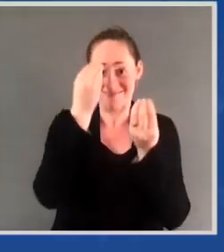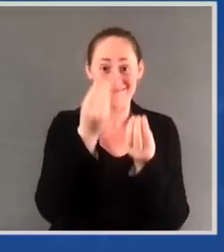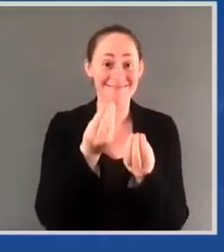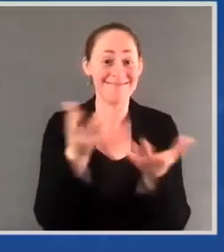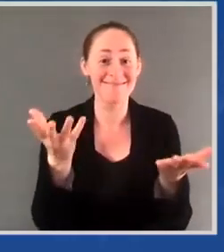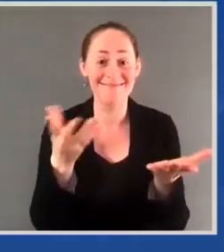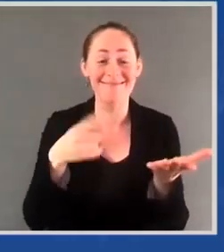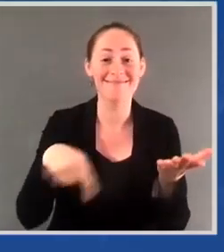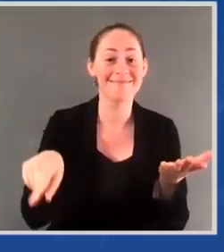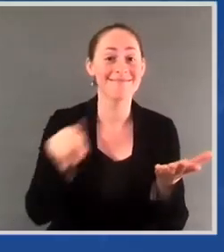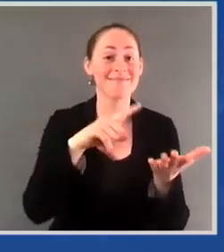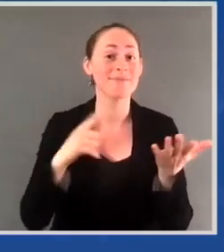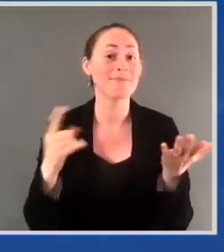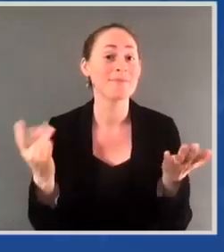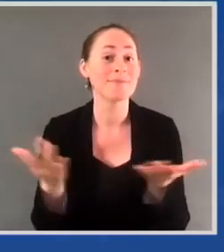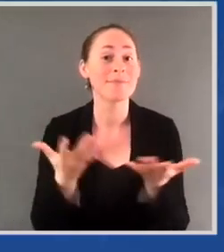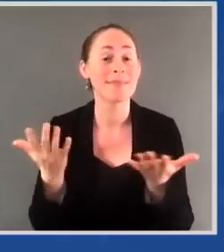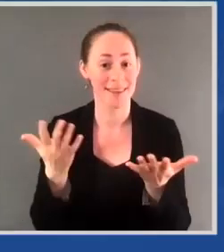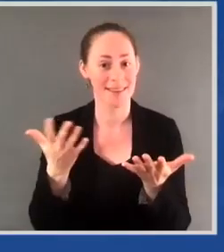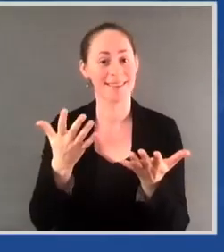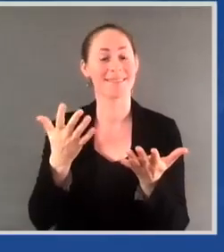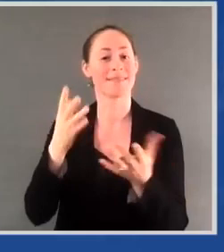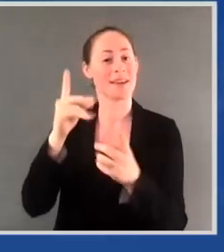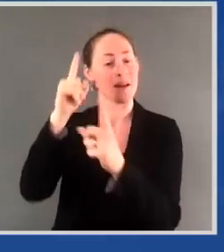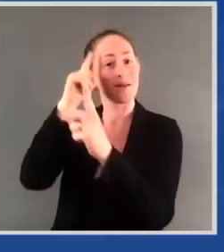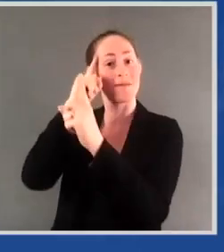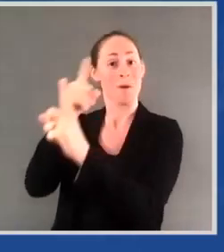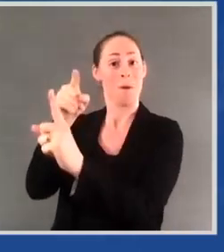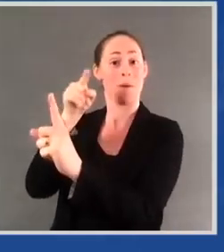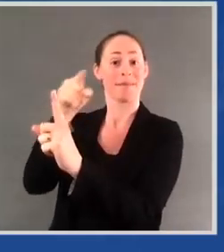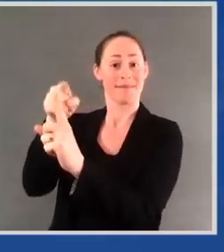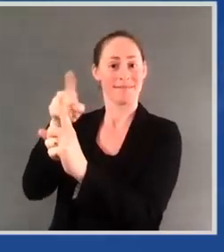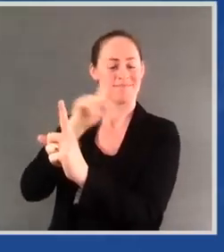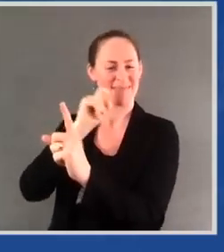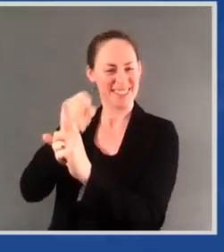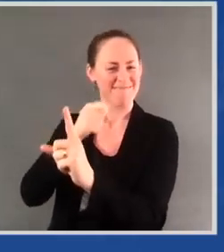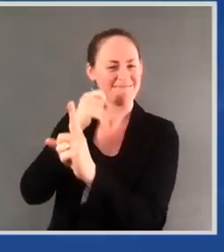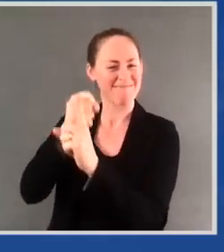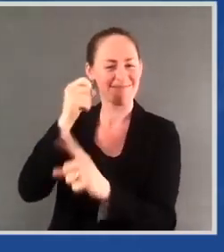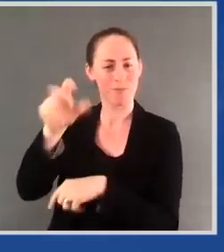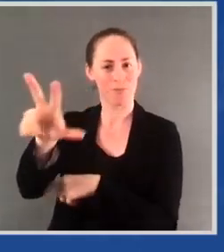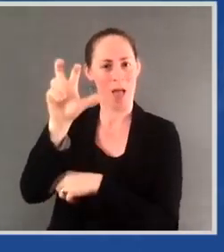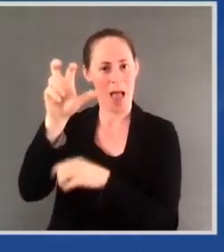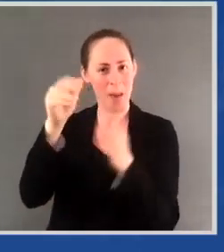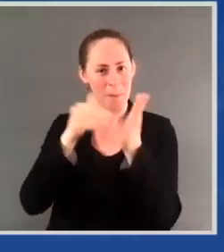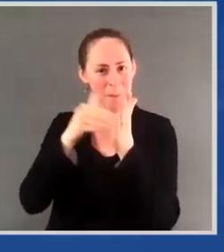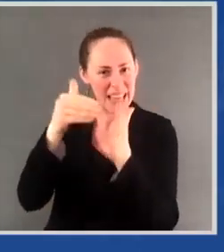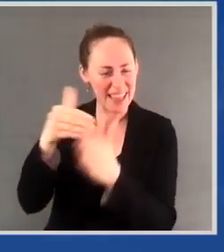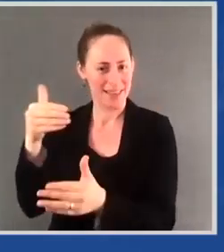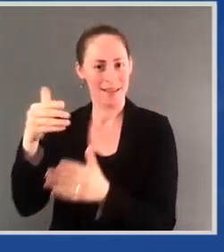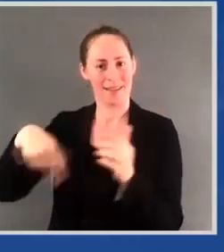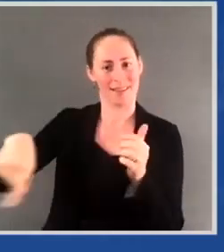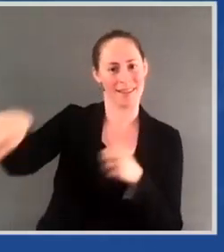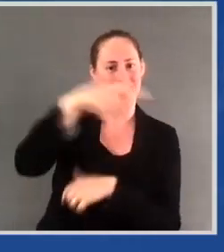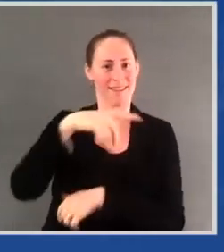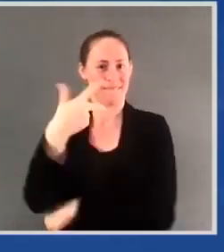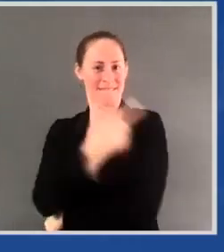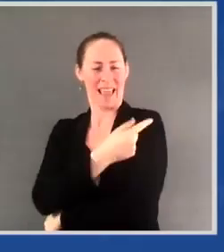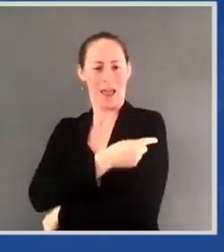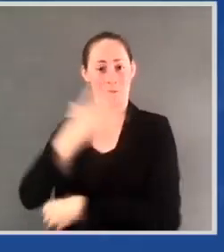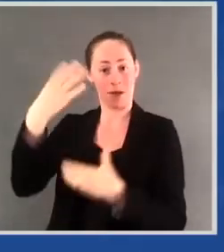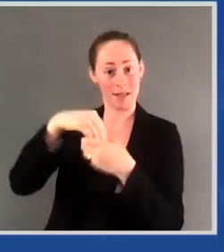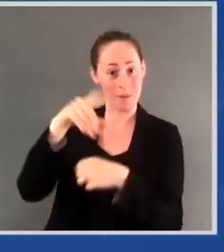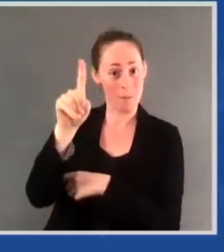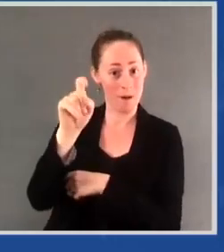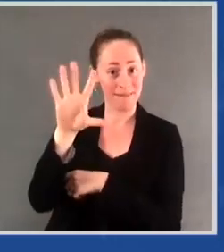mark of 300 million shots in arms in just 150 days. Let me say that again.